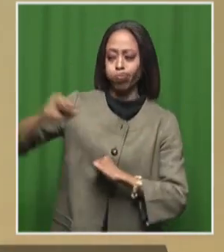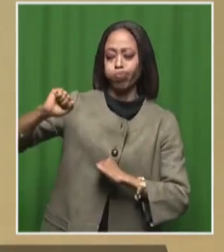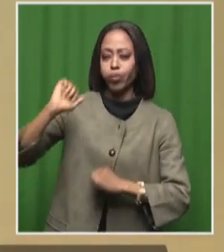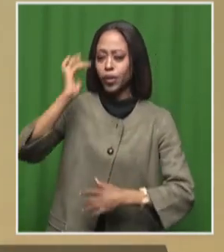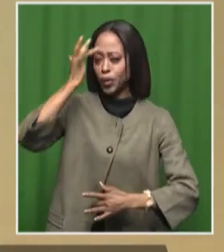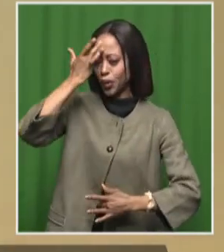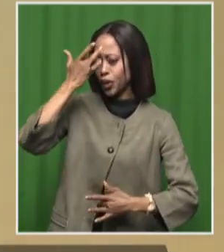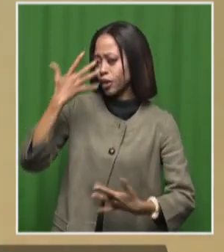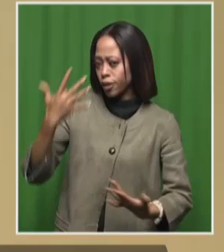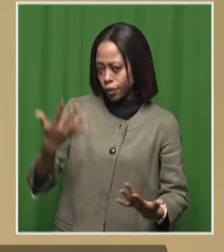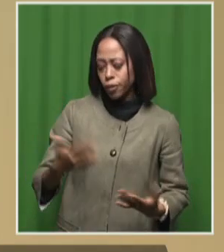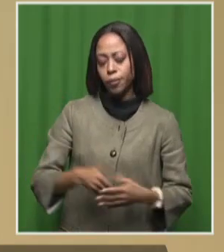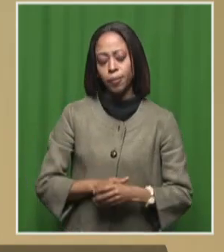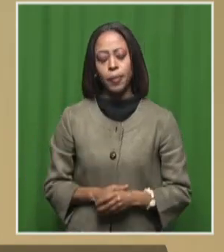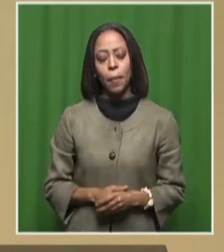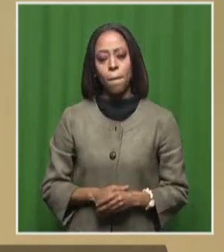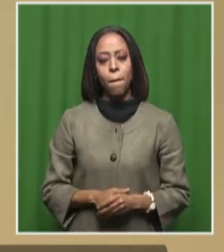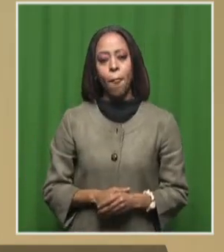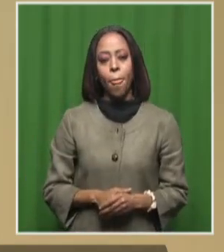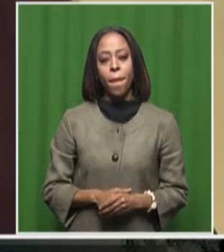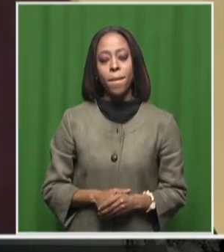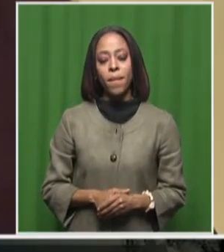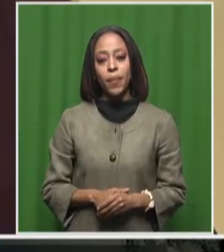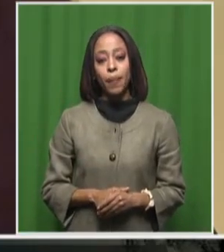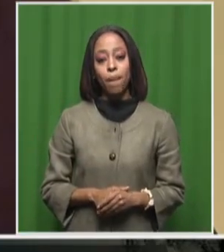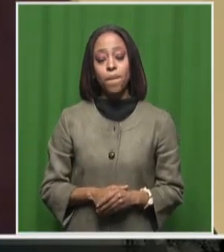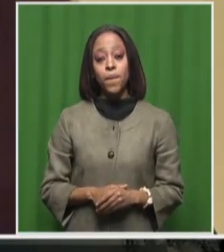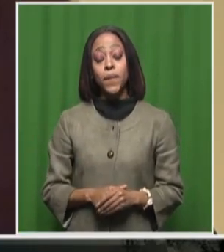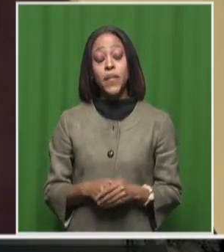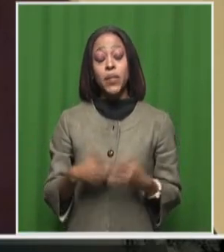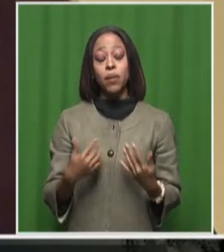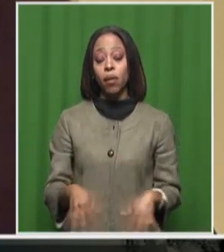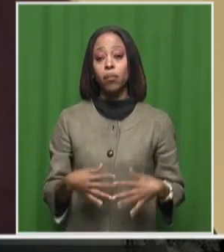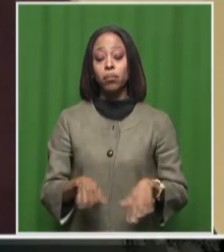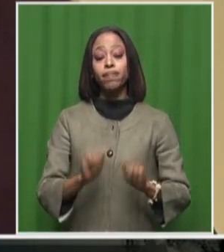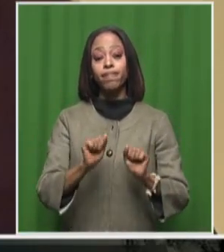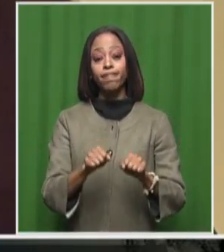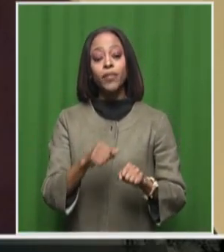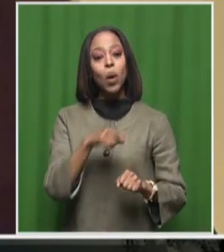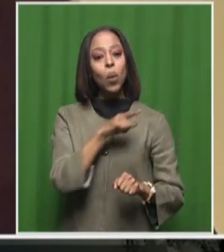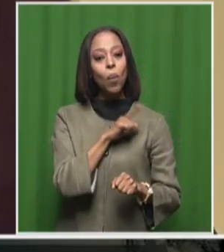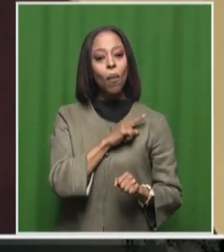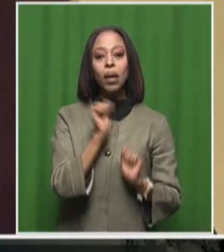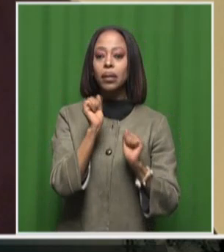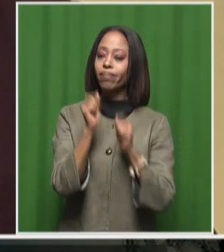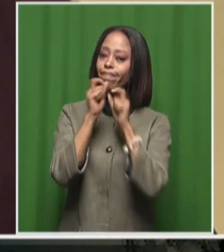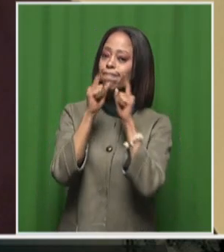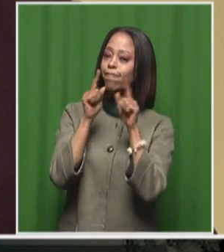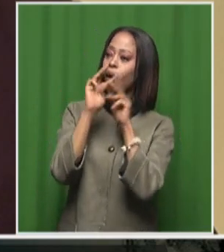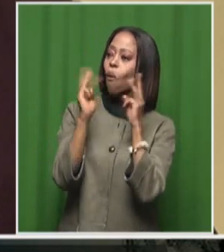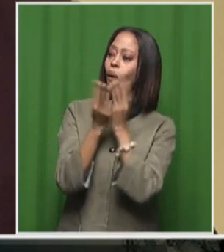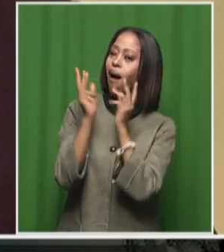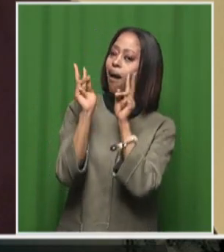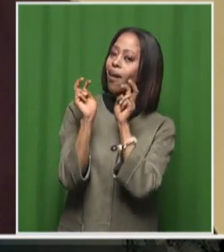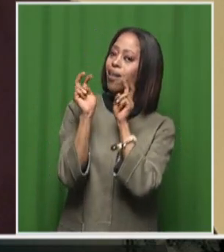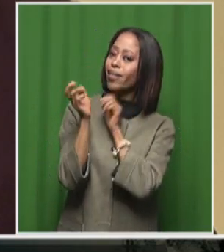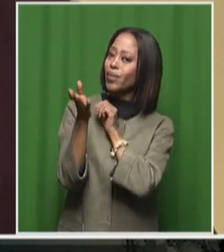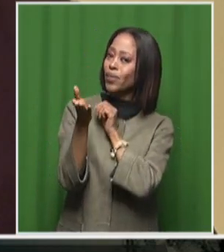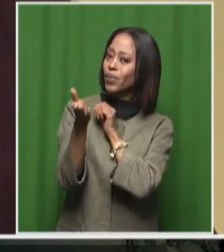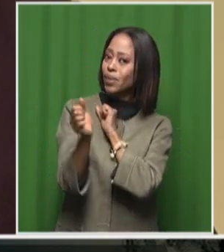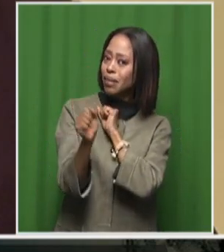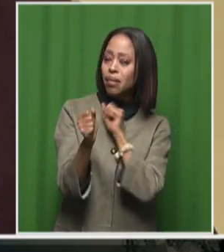further the services. Yeah, and this is I know it's a global issue, it certainly is, but you